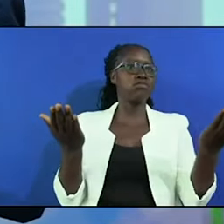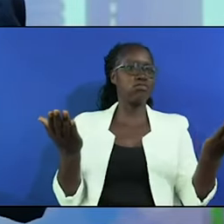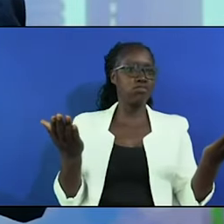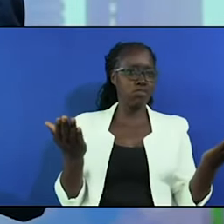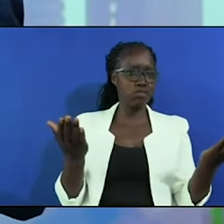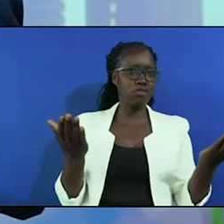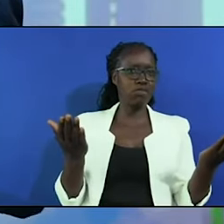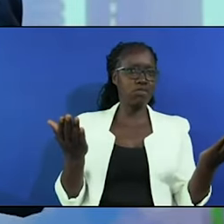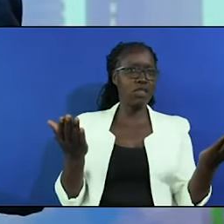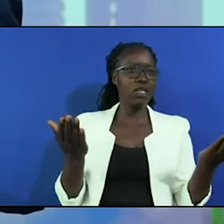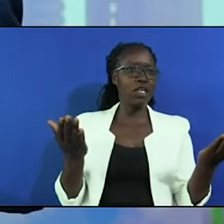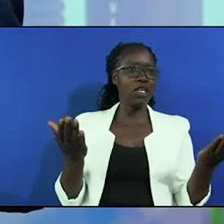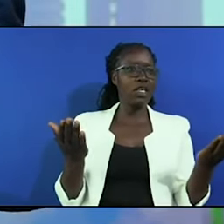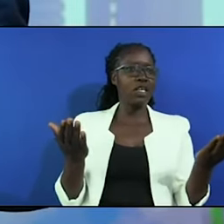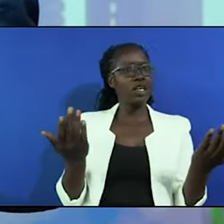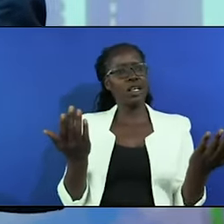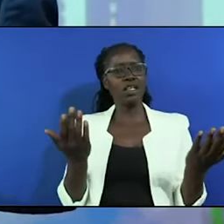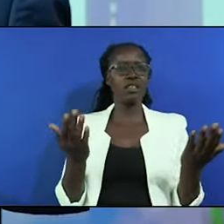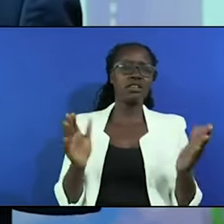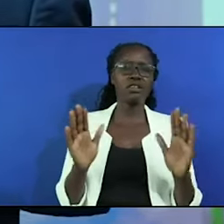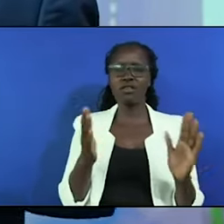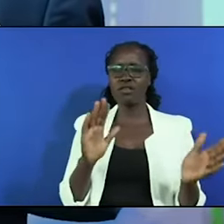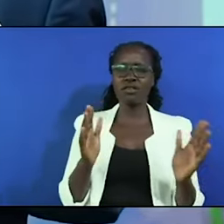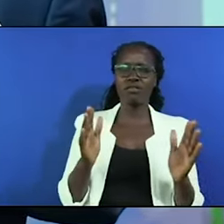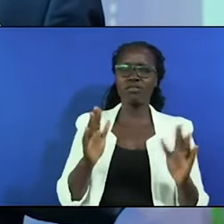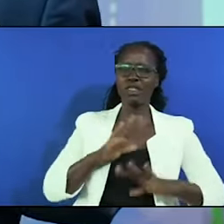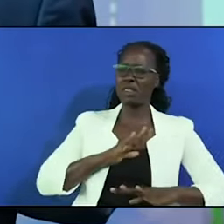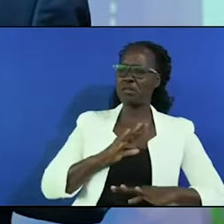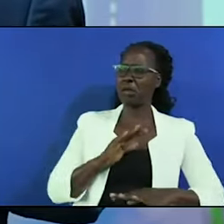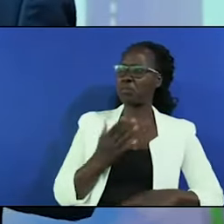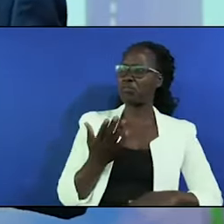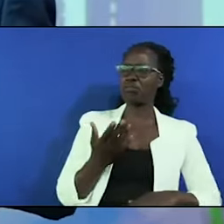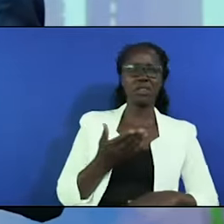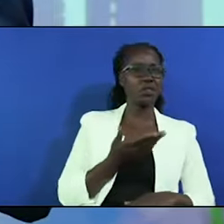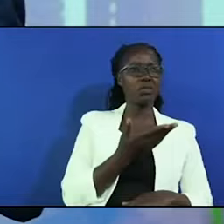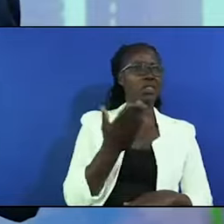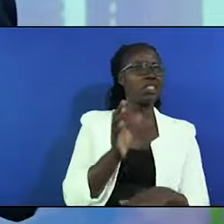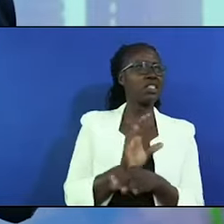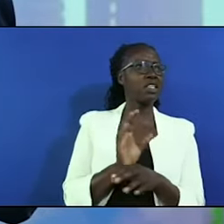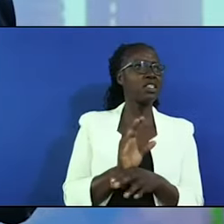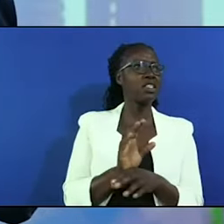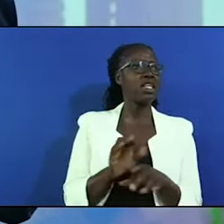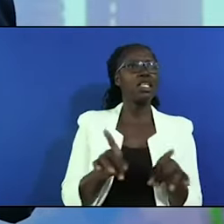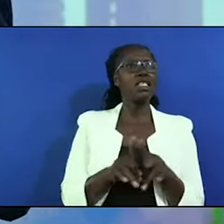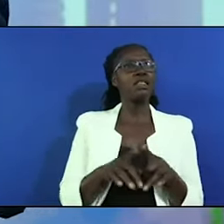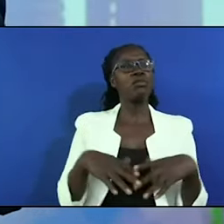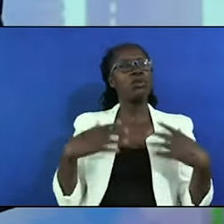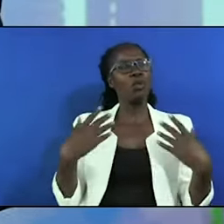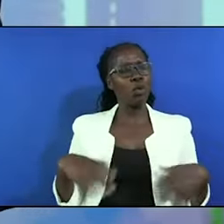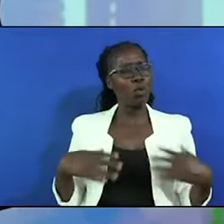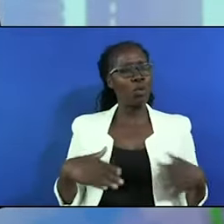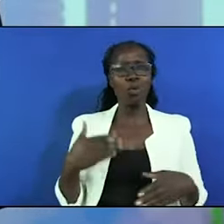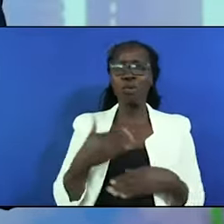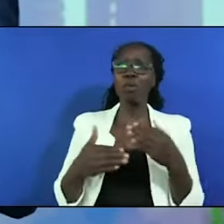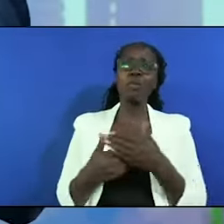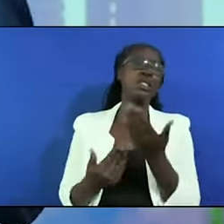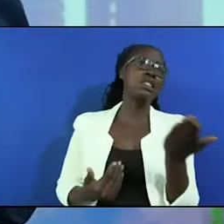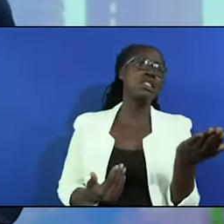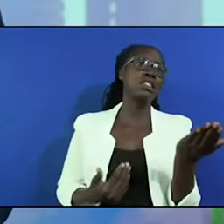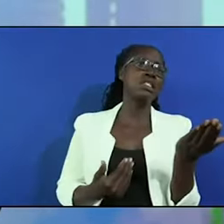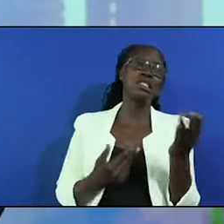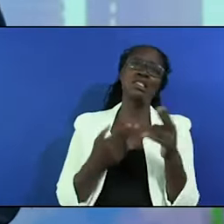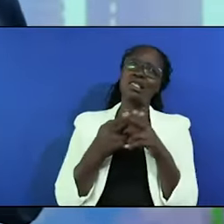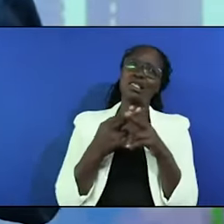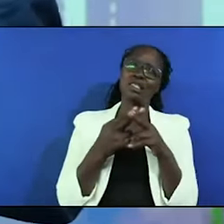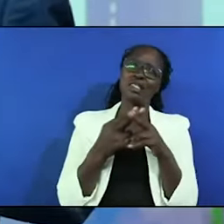are not satisfied. Your pastor was telling me, even with this wonderful structure that